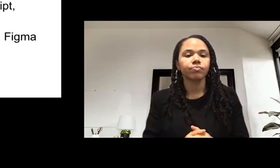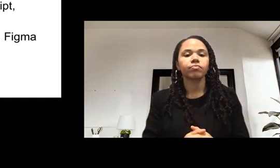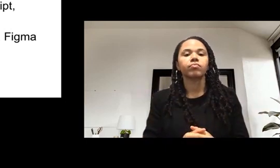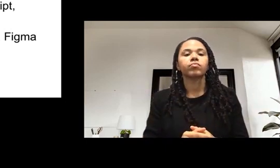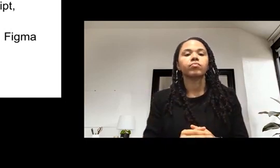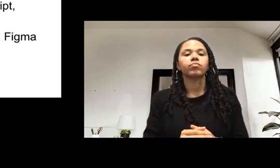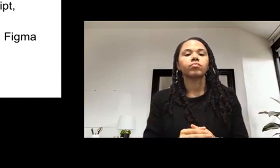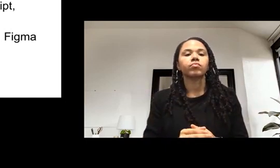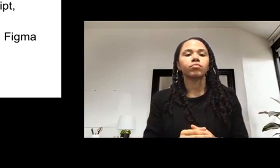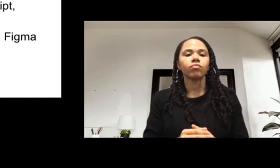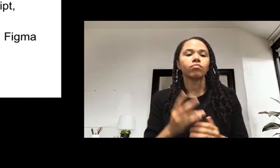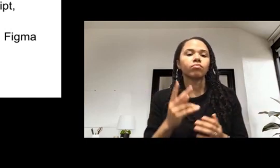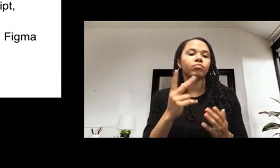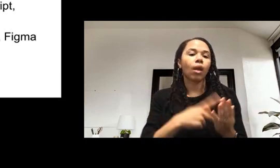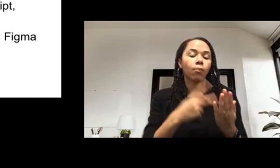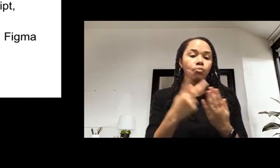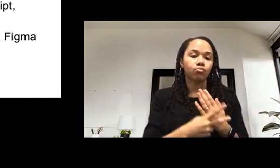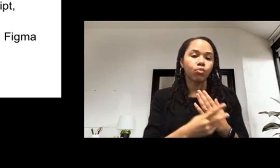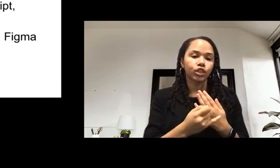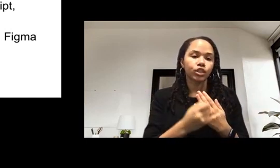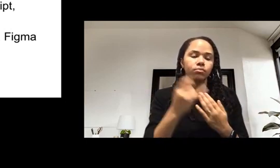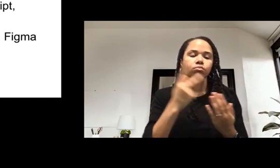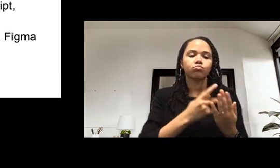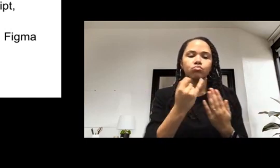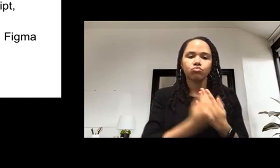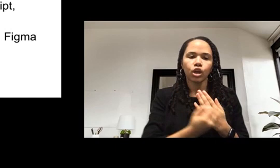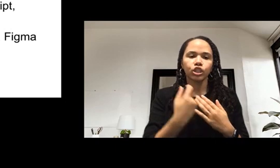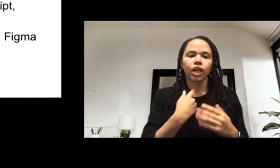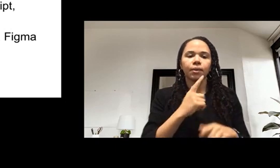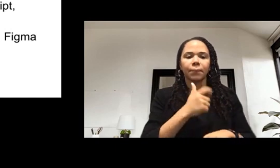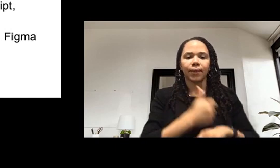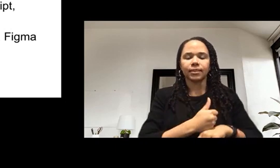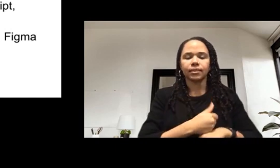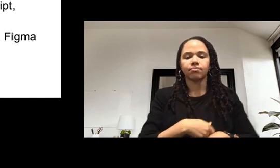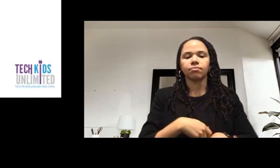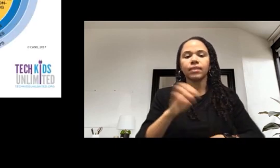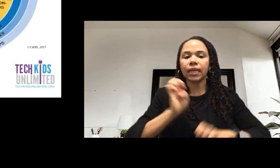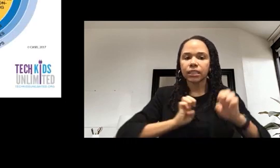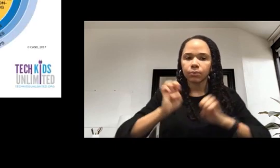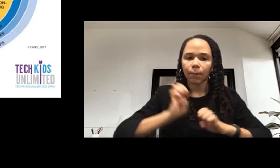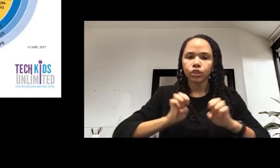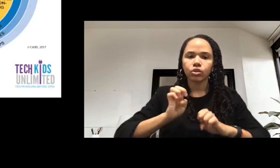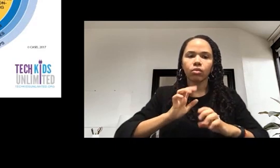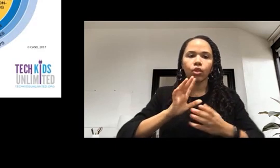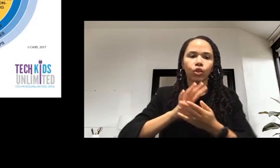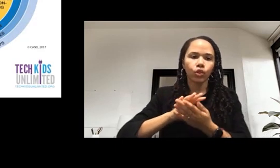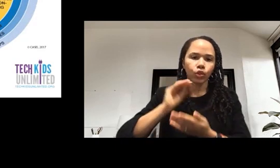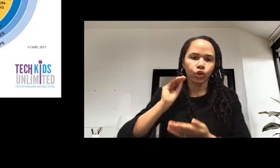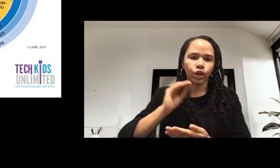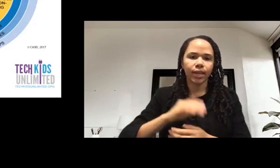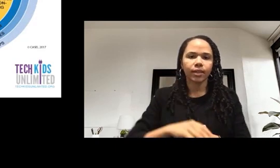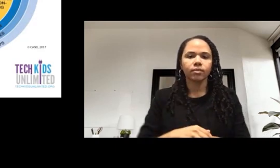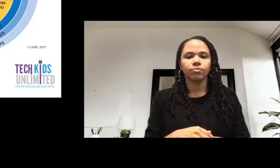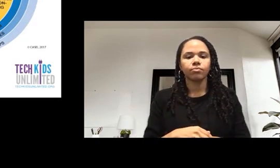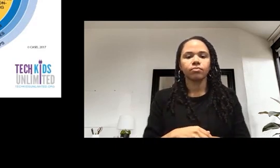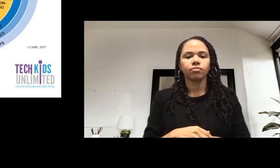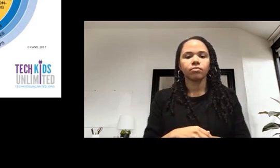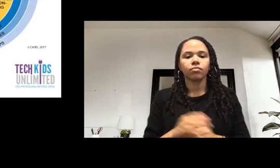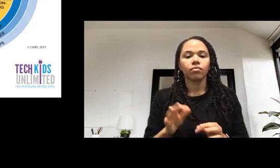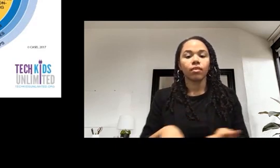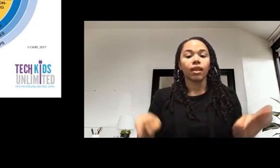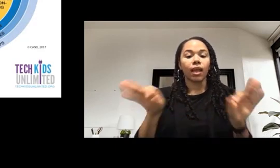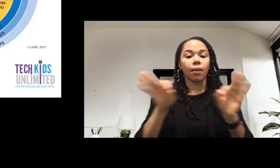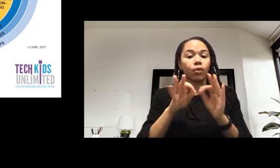we're project-based. We're about experiential learning, and an important piece for us